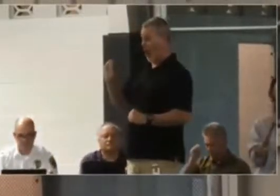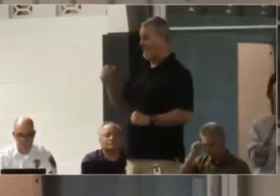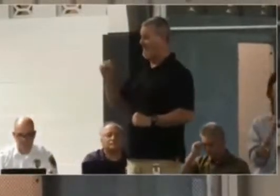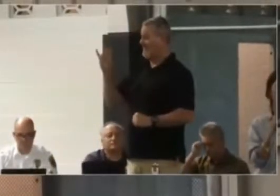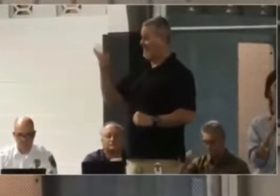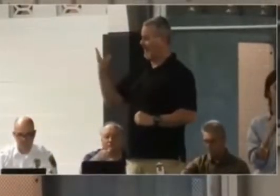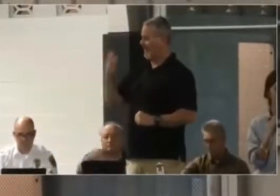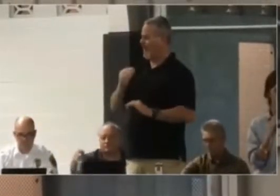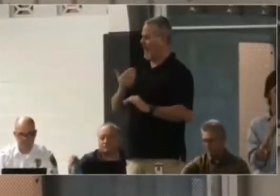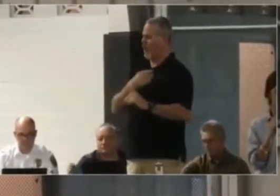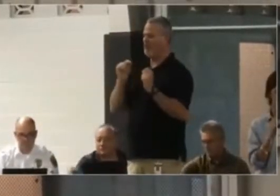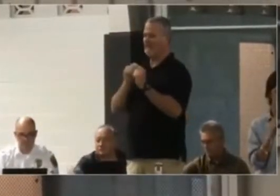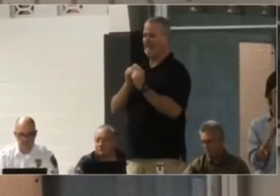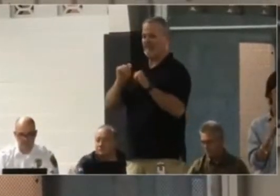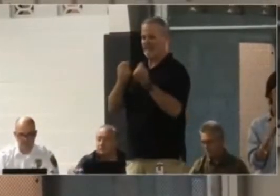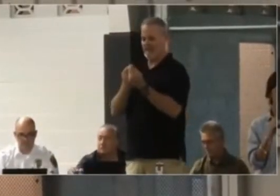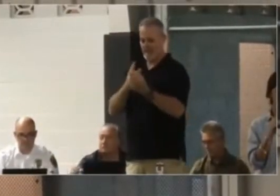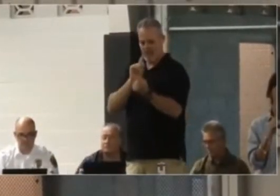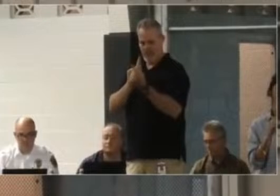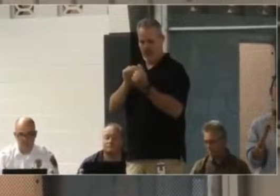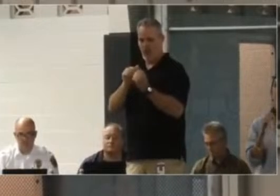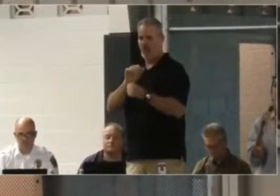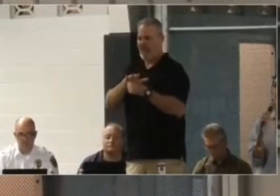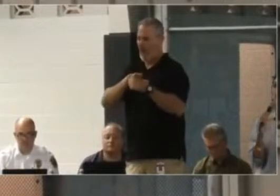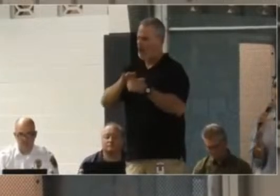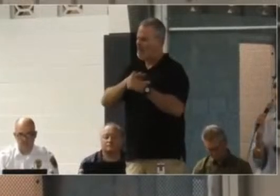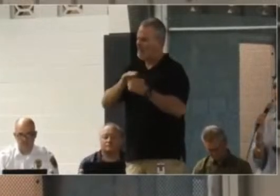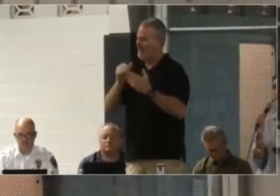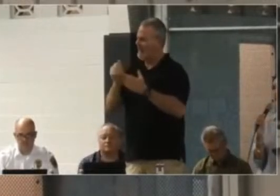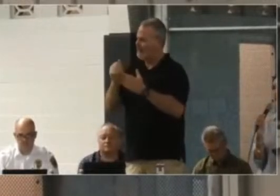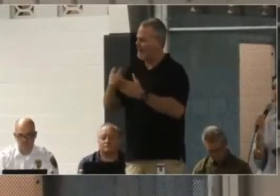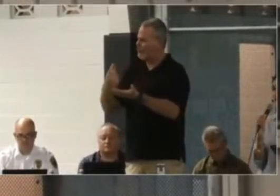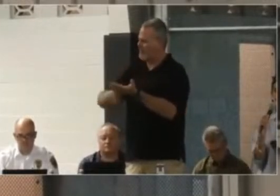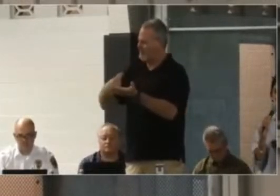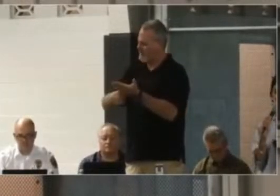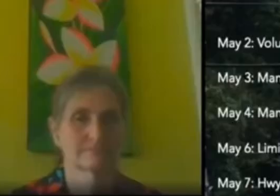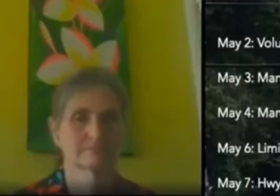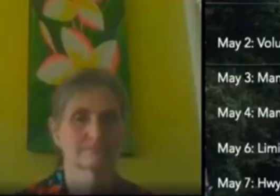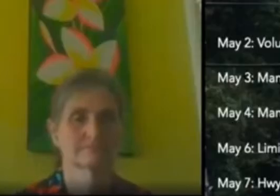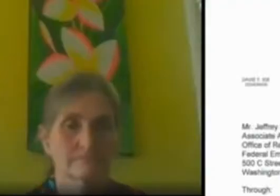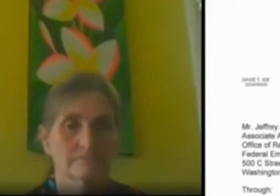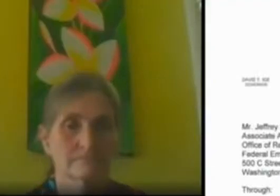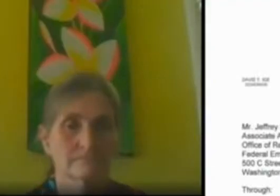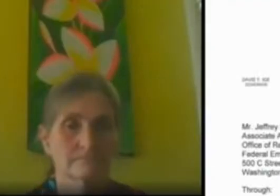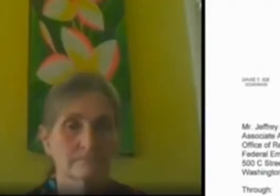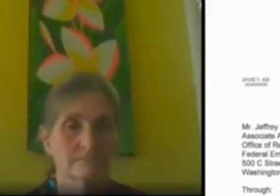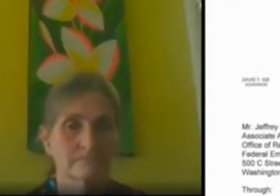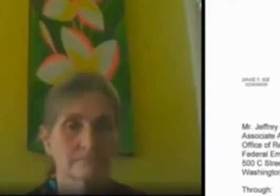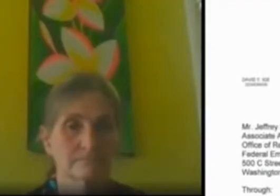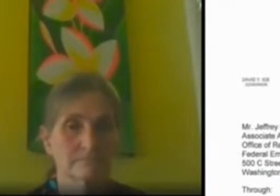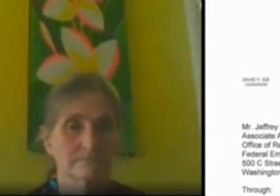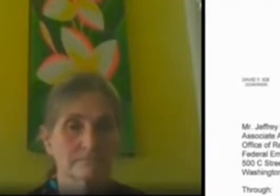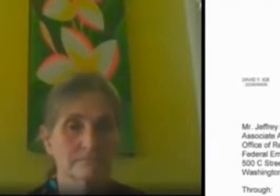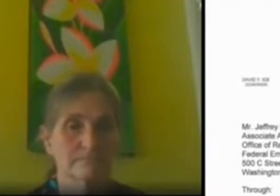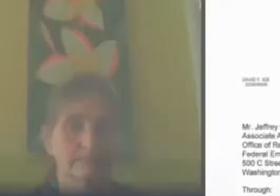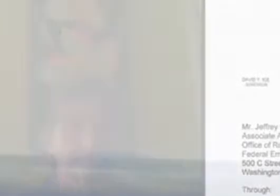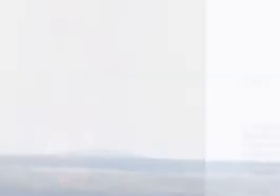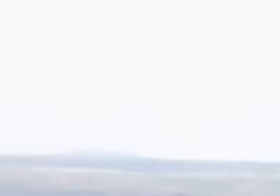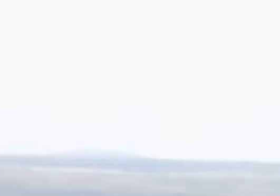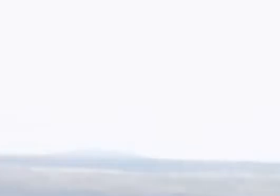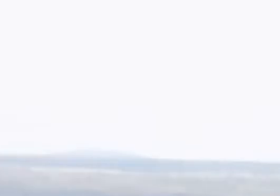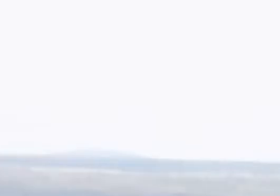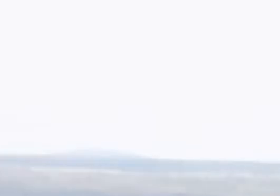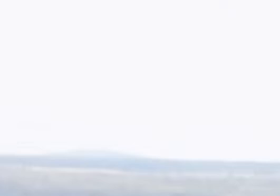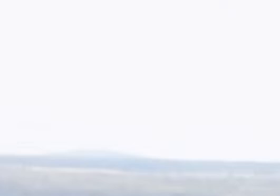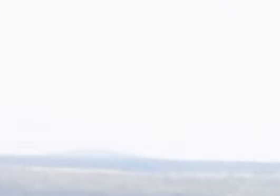network in place means we can provide more than just volcano education, but any other preparedness information as well. What we were working for really came about in